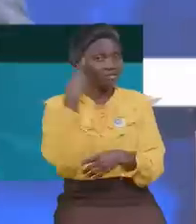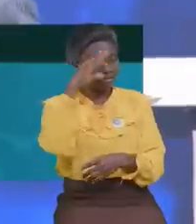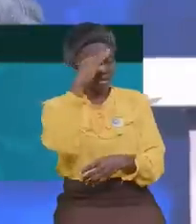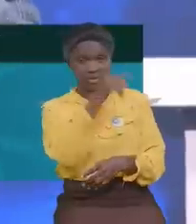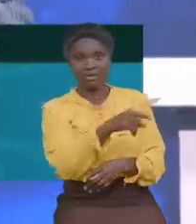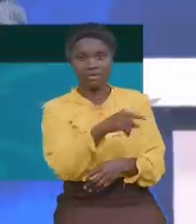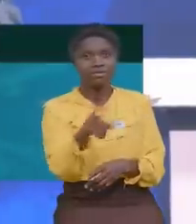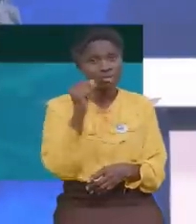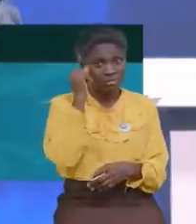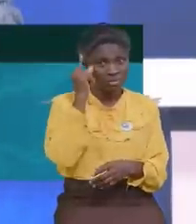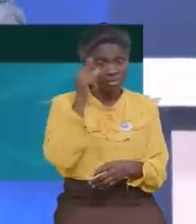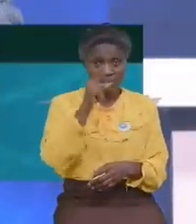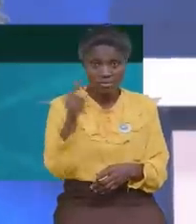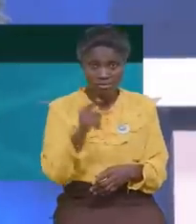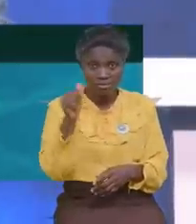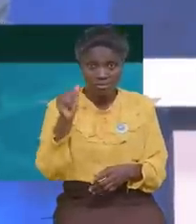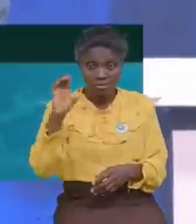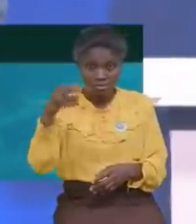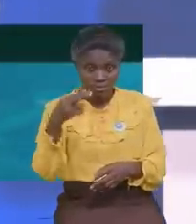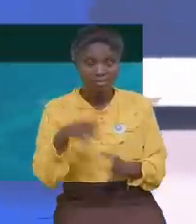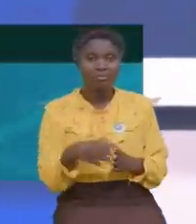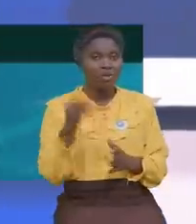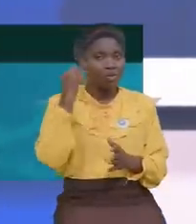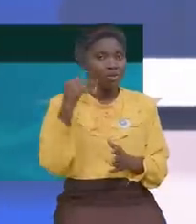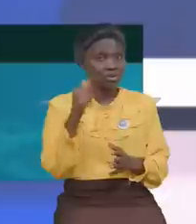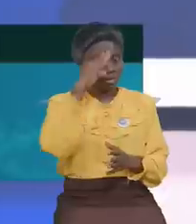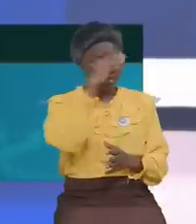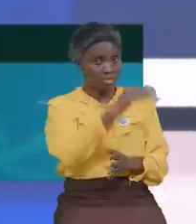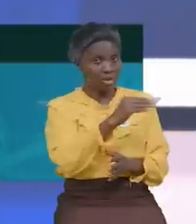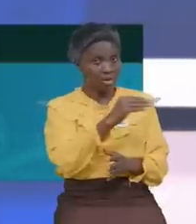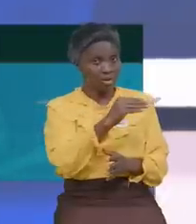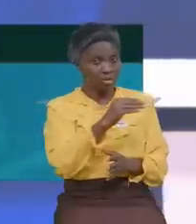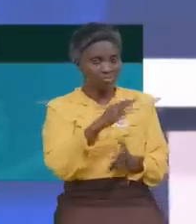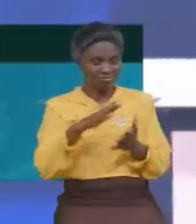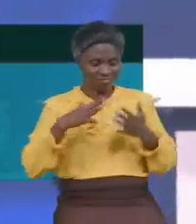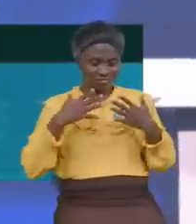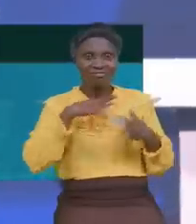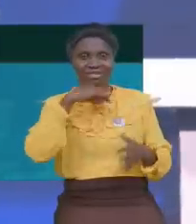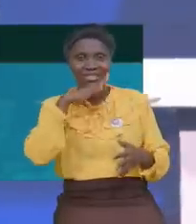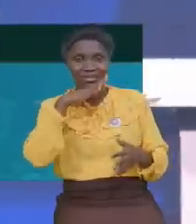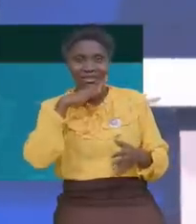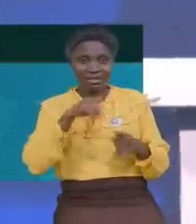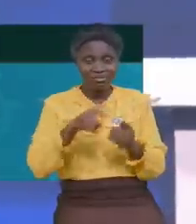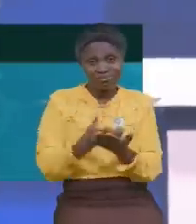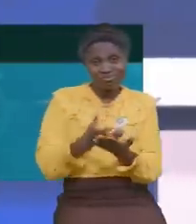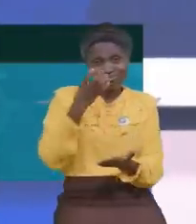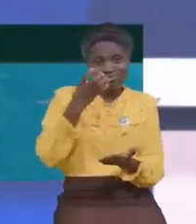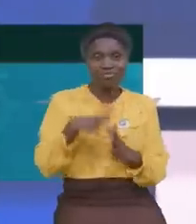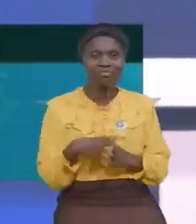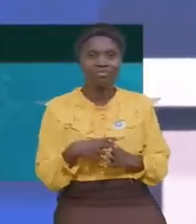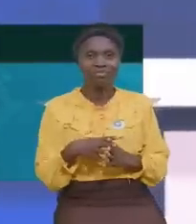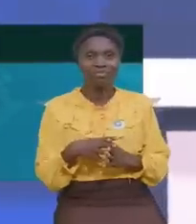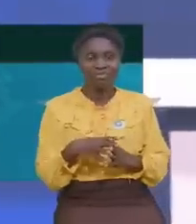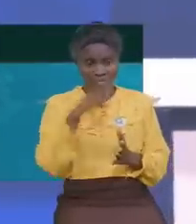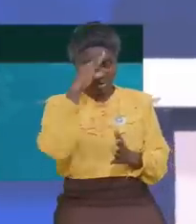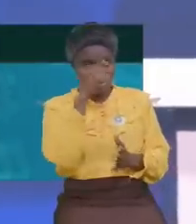understand Zacchaeus? He was a man, dirty rich. His